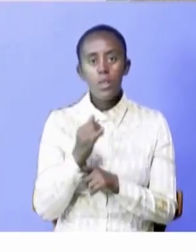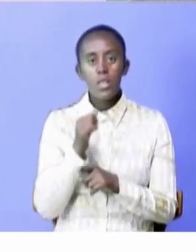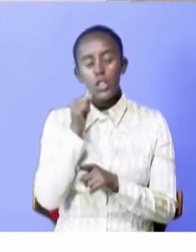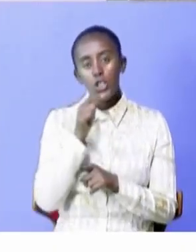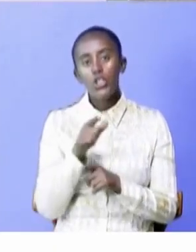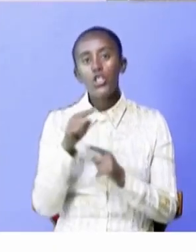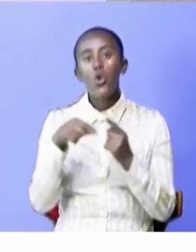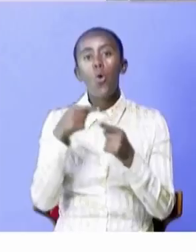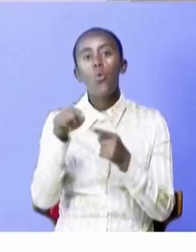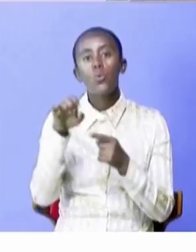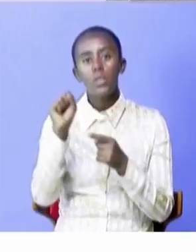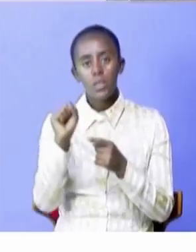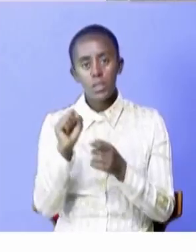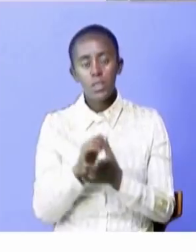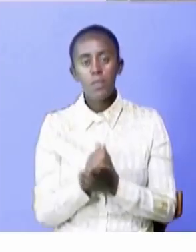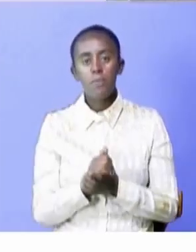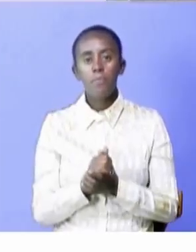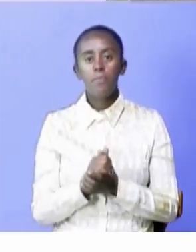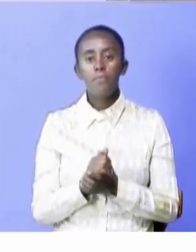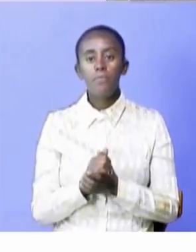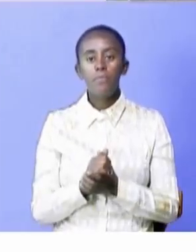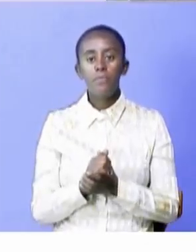she goes